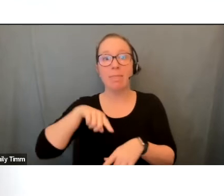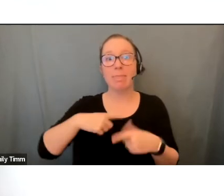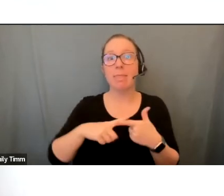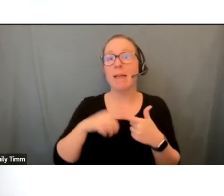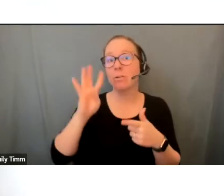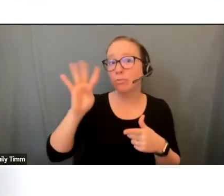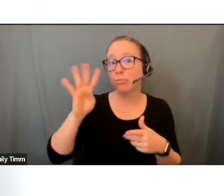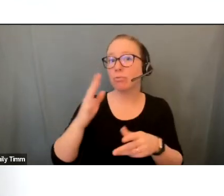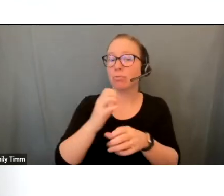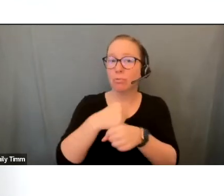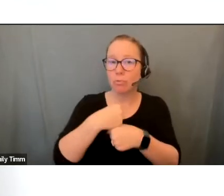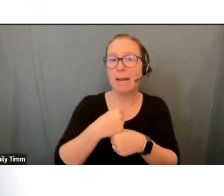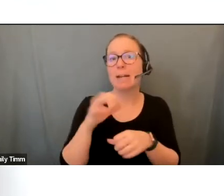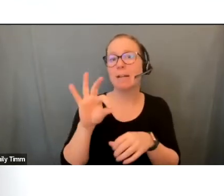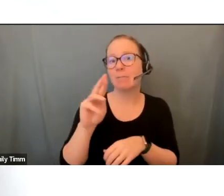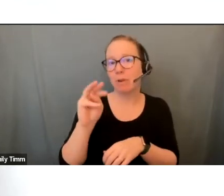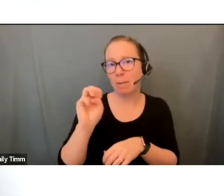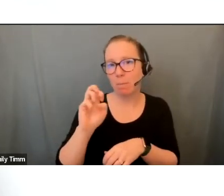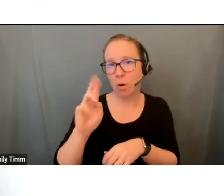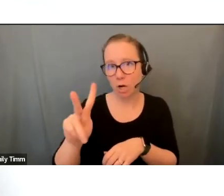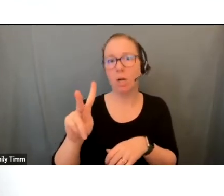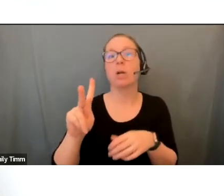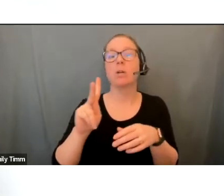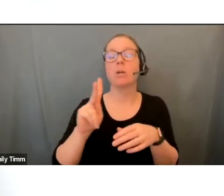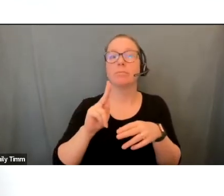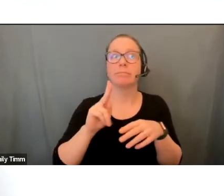strategic initiatives based on data,